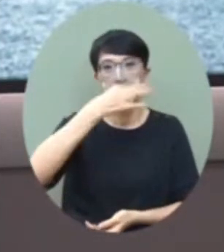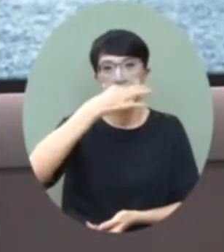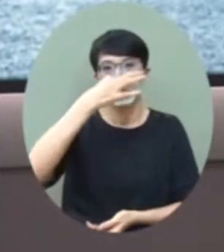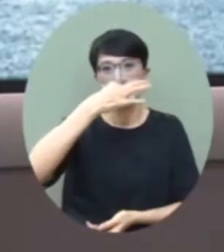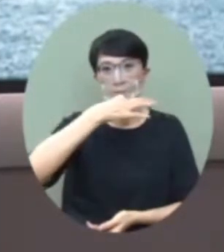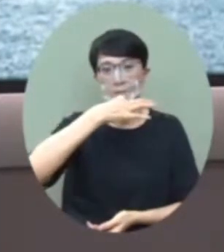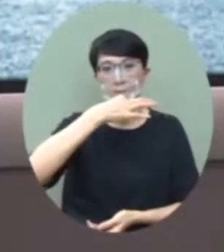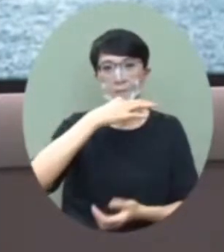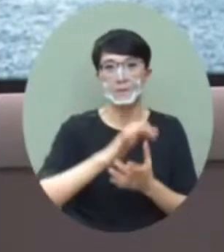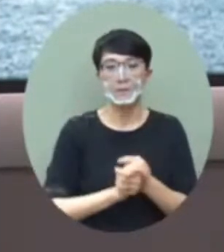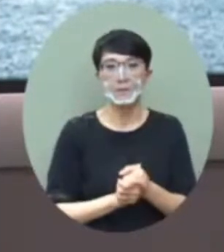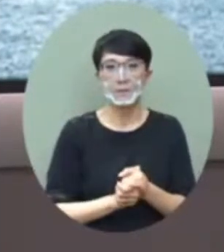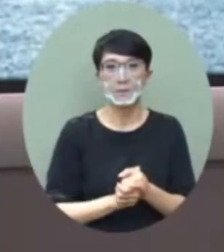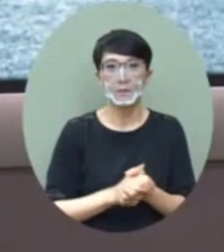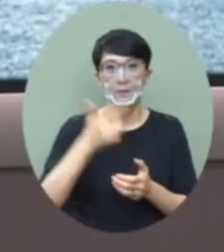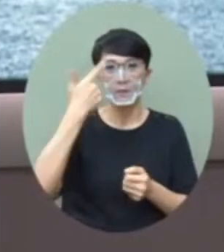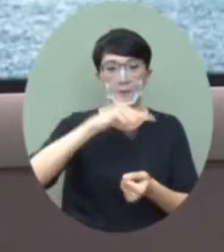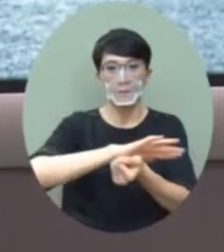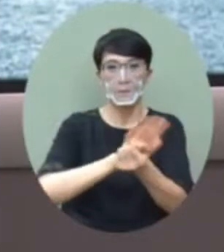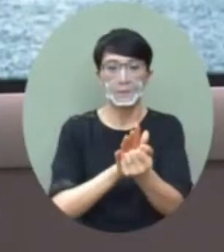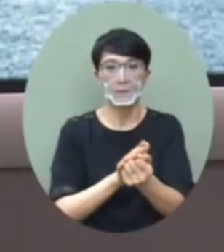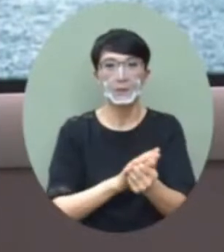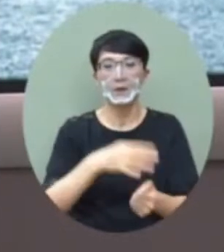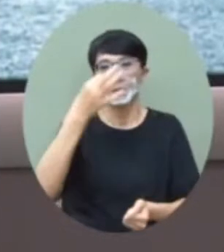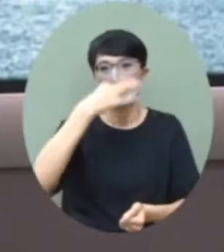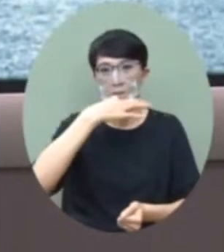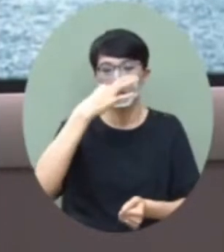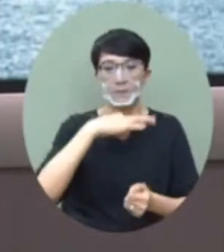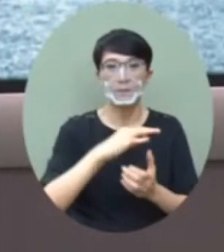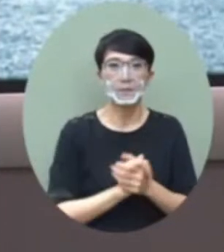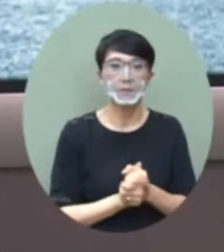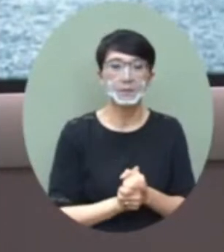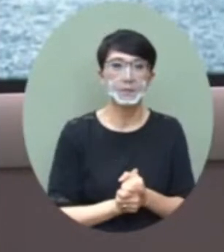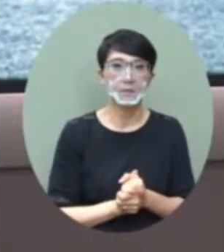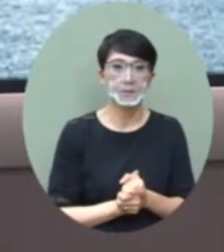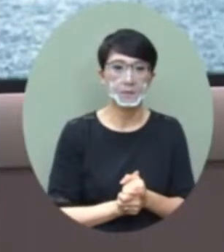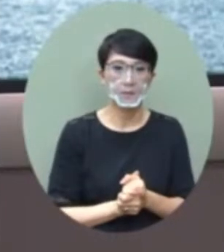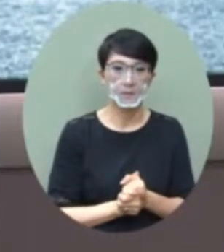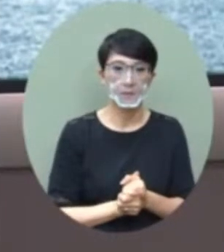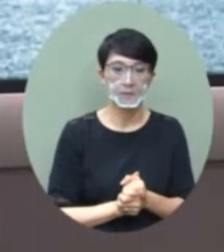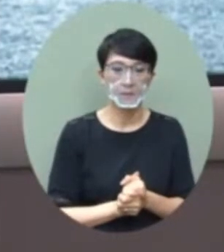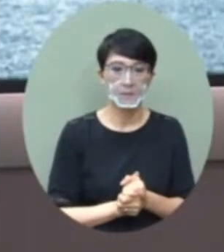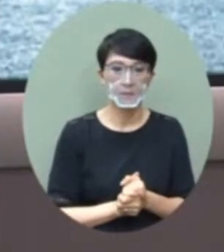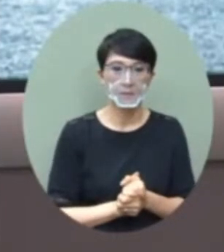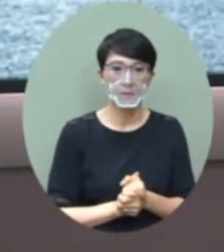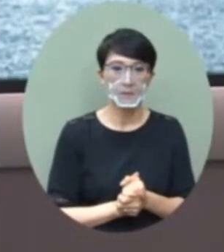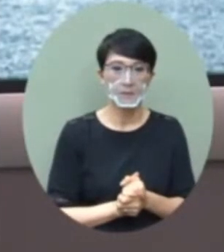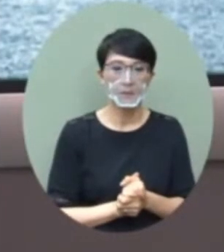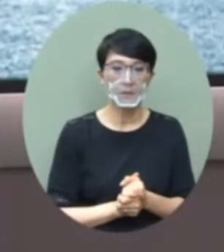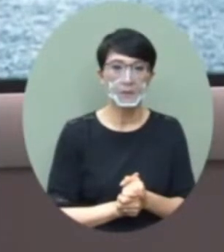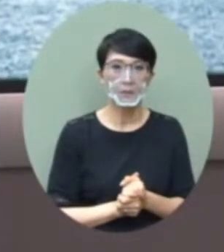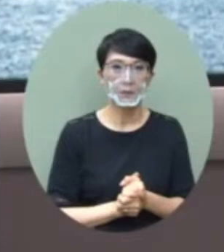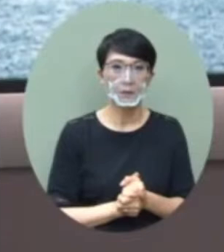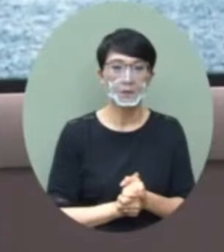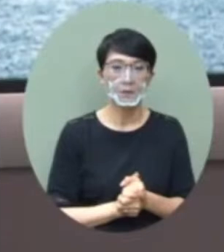patients has been prescribed. The drug has been used in different places, including